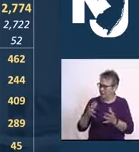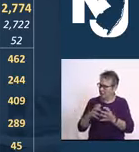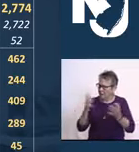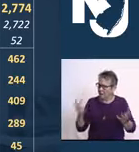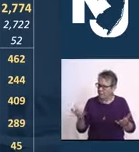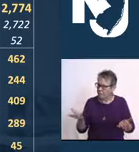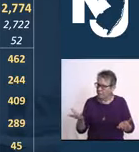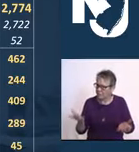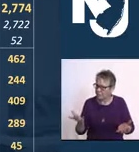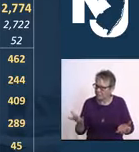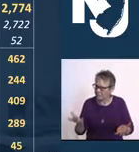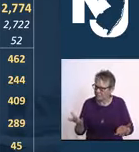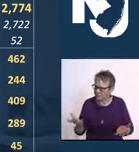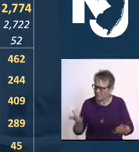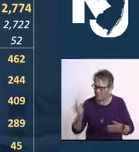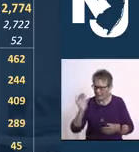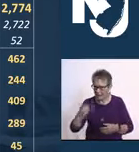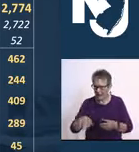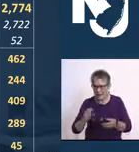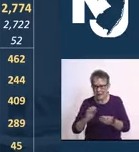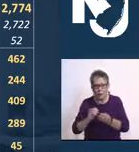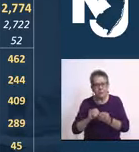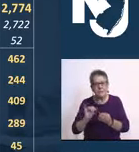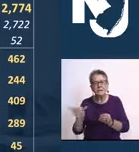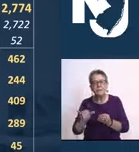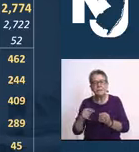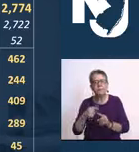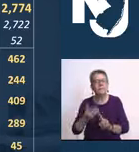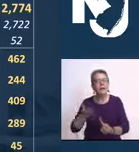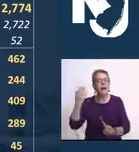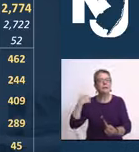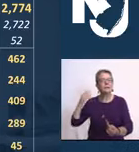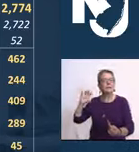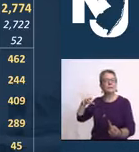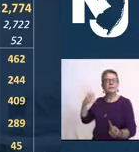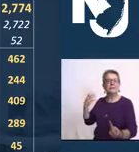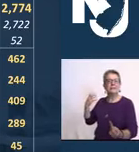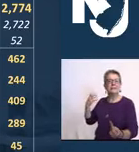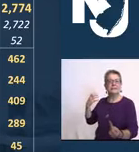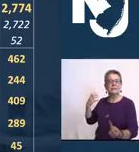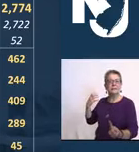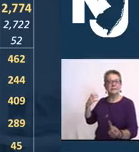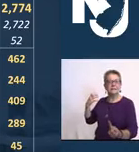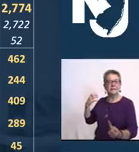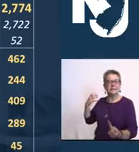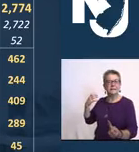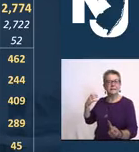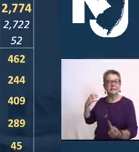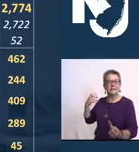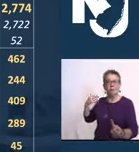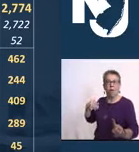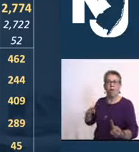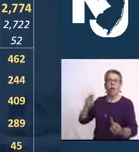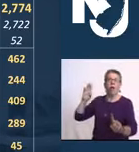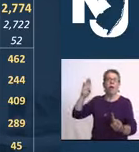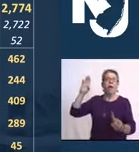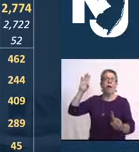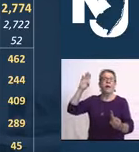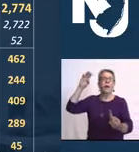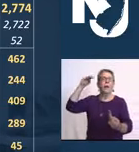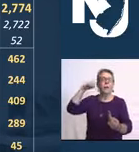and they compare with what we experienced last February, so a year ago. We've noted here many times in the past